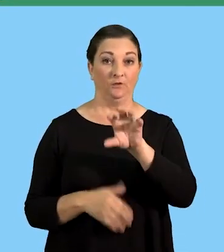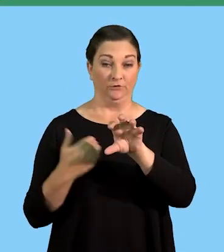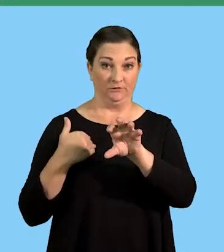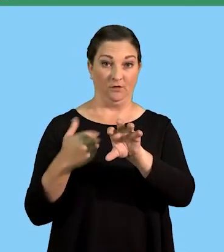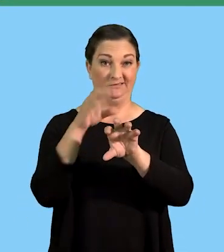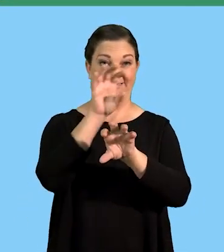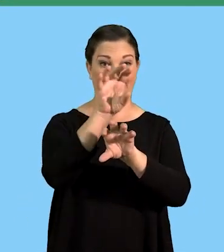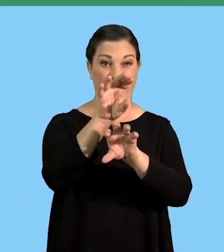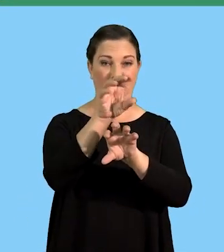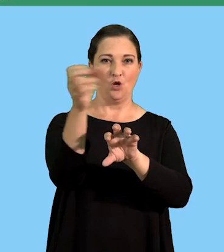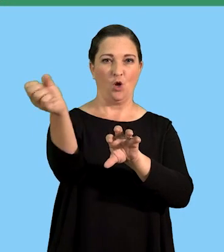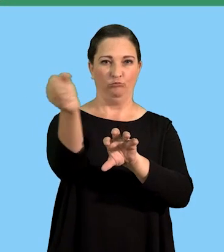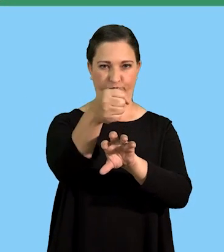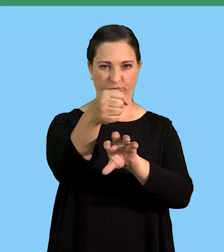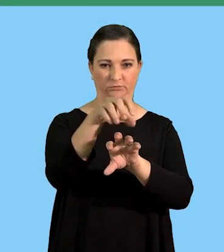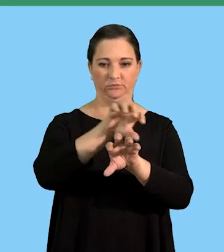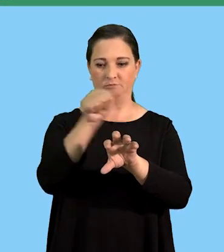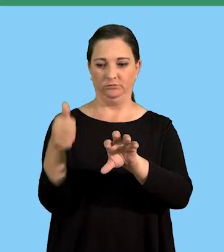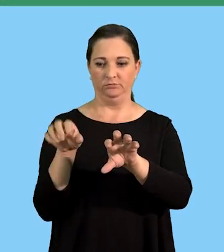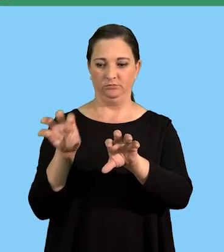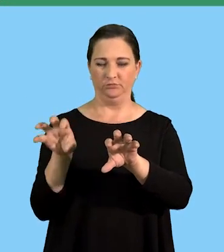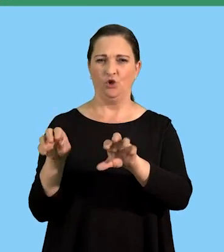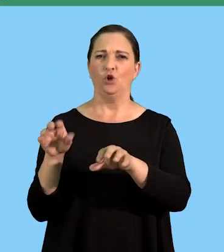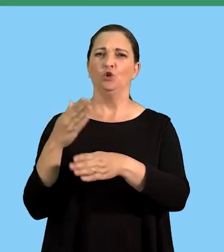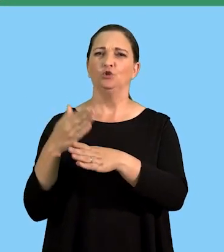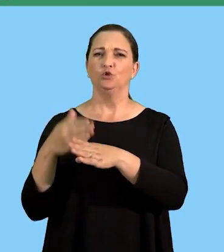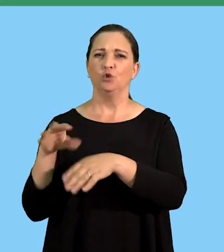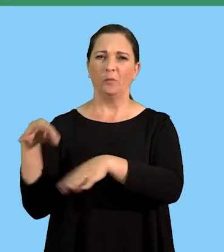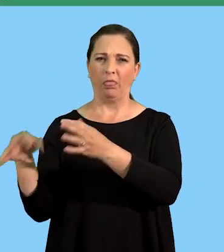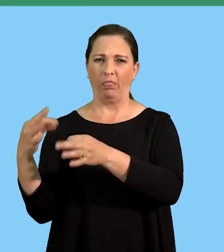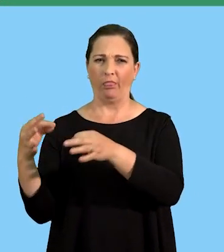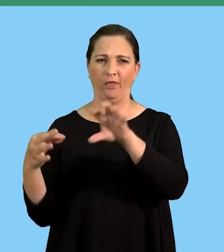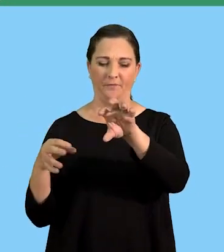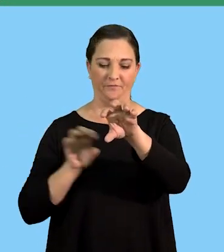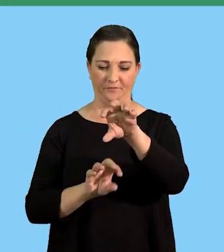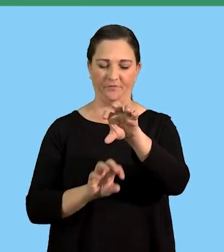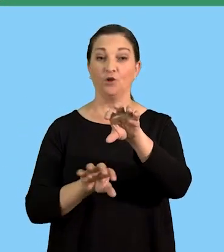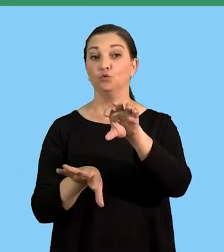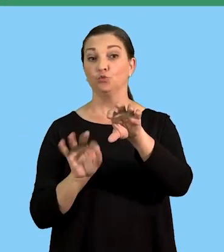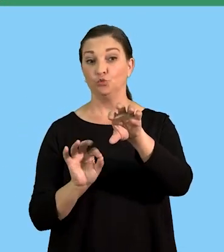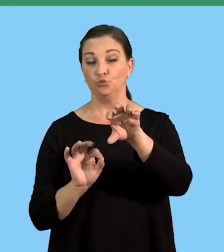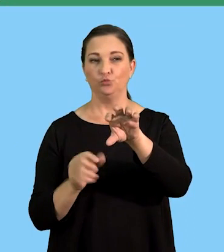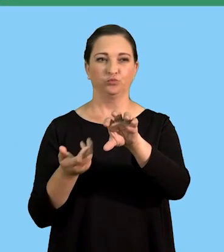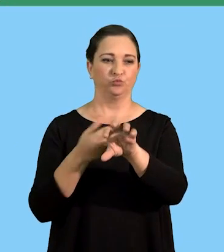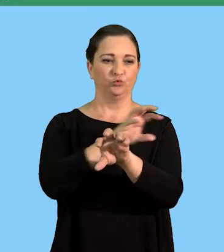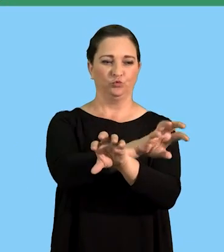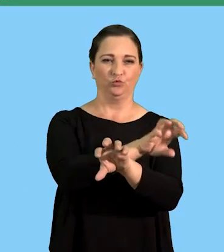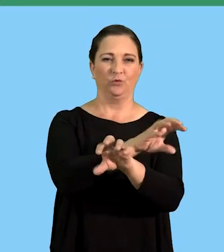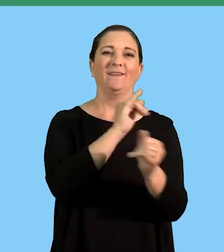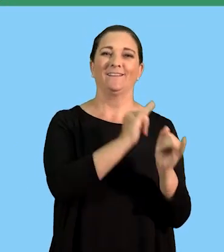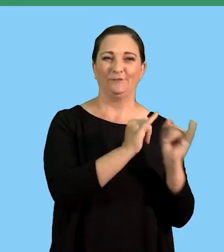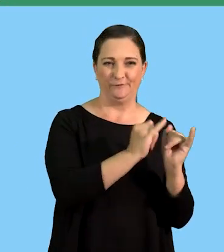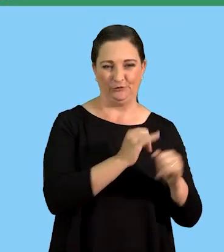recruitment, we will look at job analysis, we will also look at selection as well as